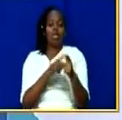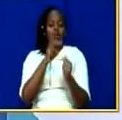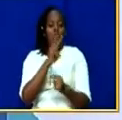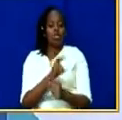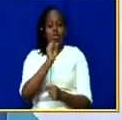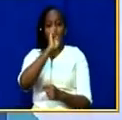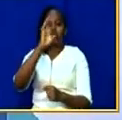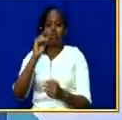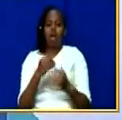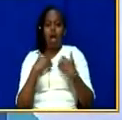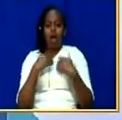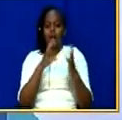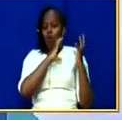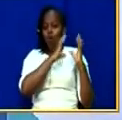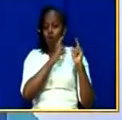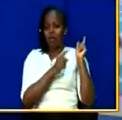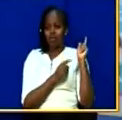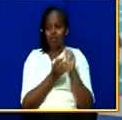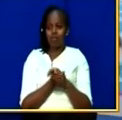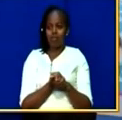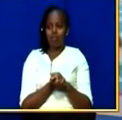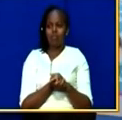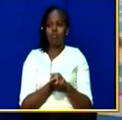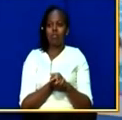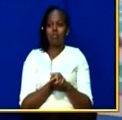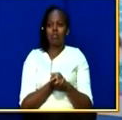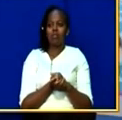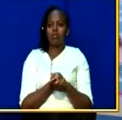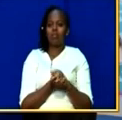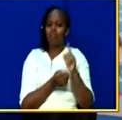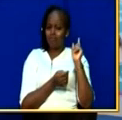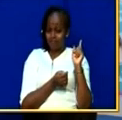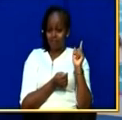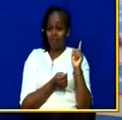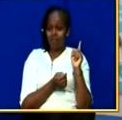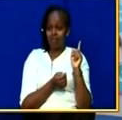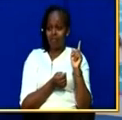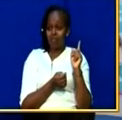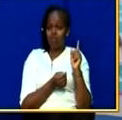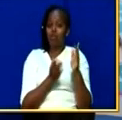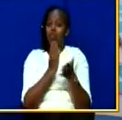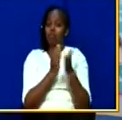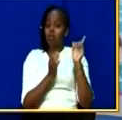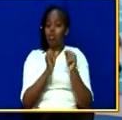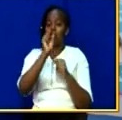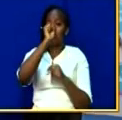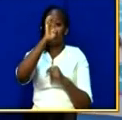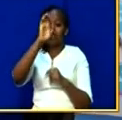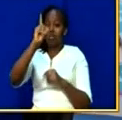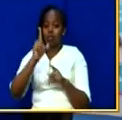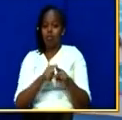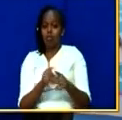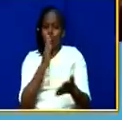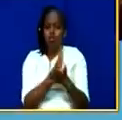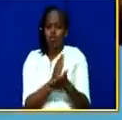have a coconut. You see this? Uh-huh. My coconut here, already this is a seed. This is a seed. This is